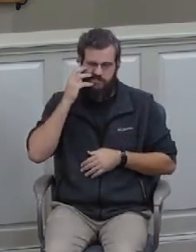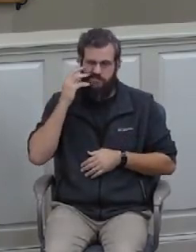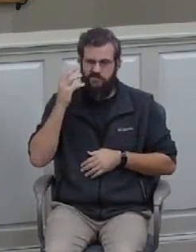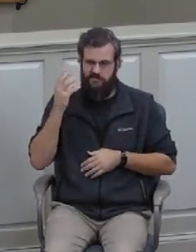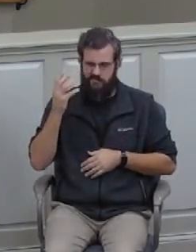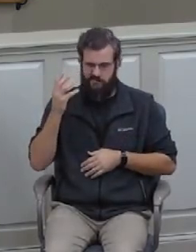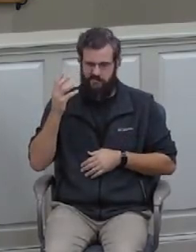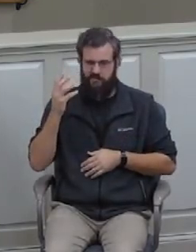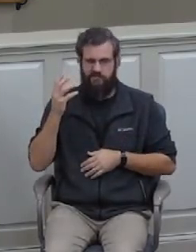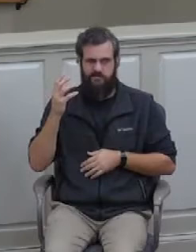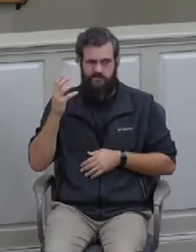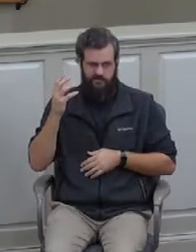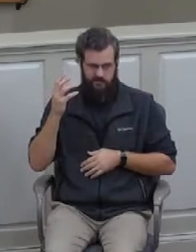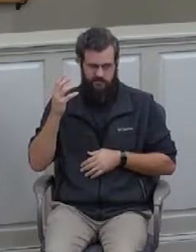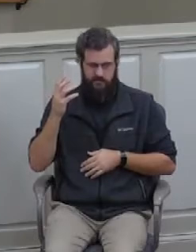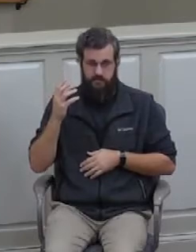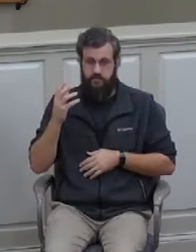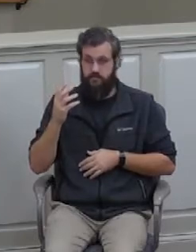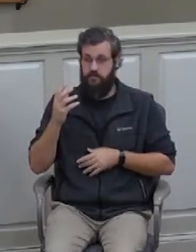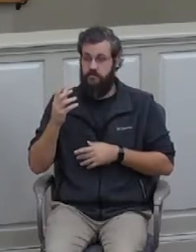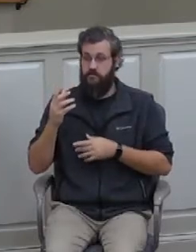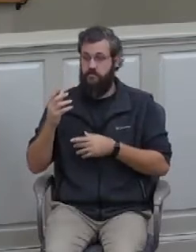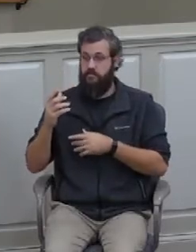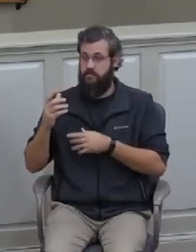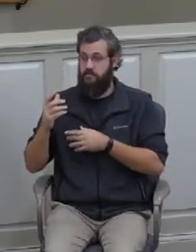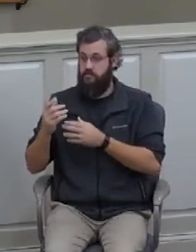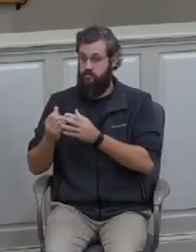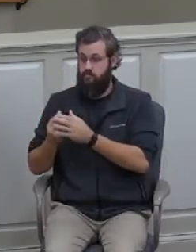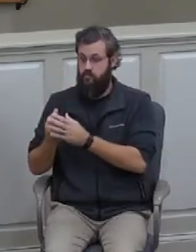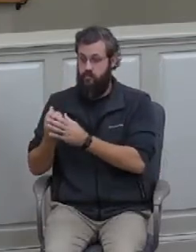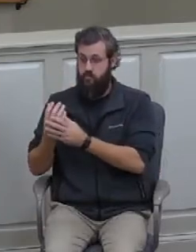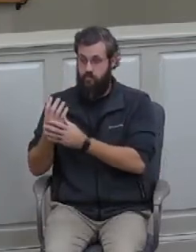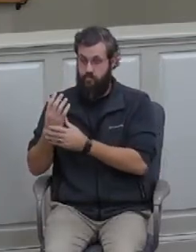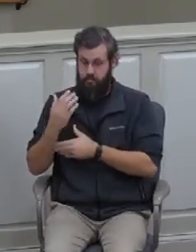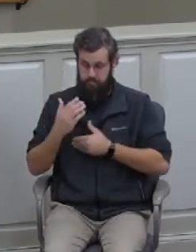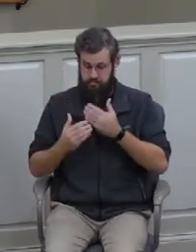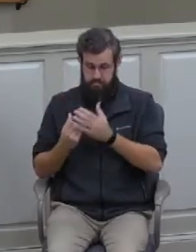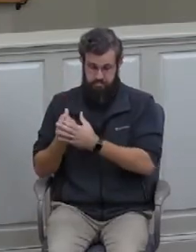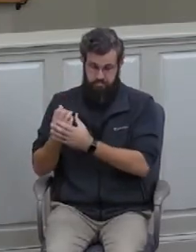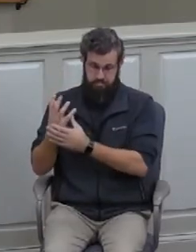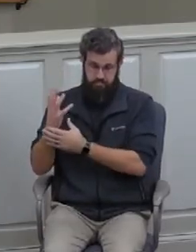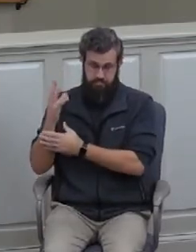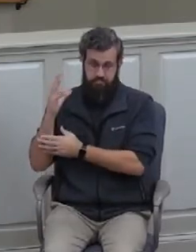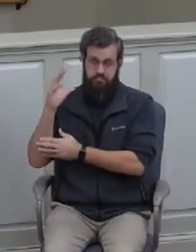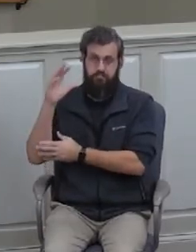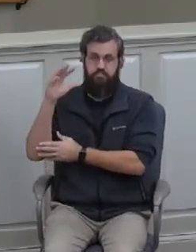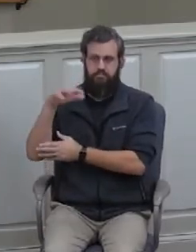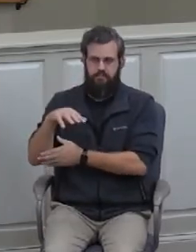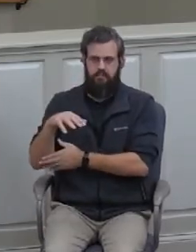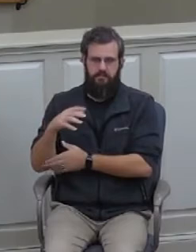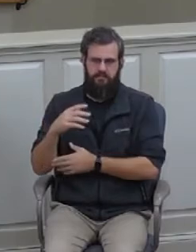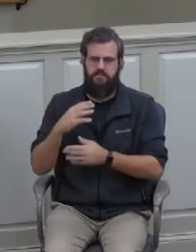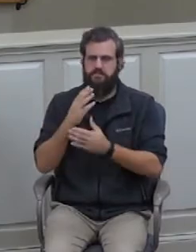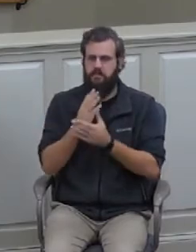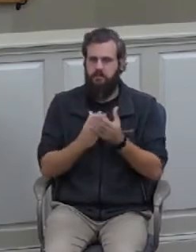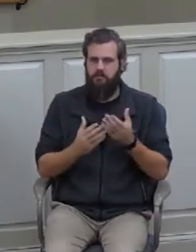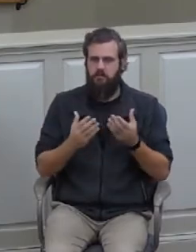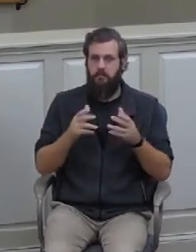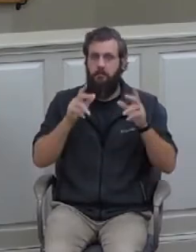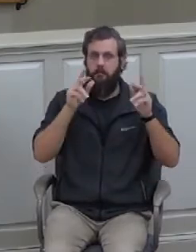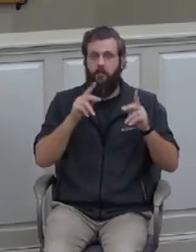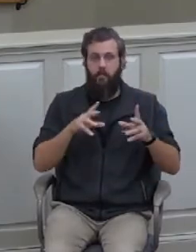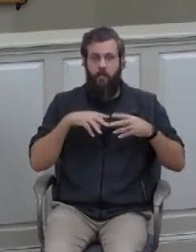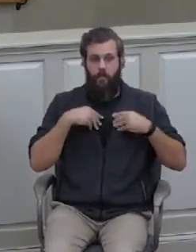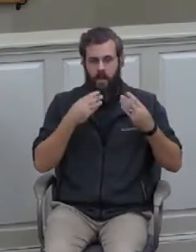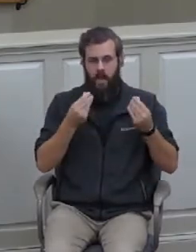look grew from the time the plans were drawn to the time we were finally able to proceed. Other was probably the landowner wanted the